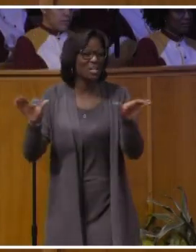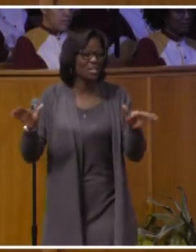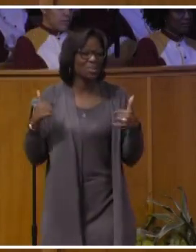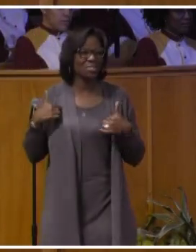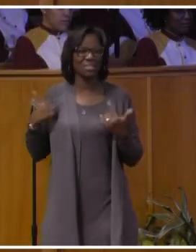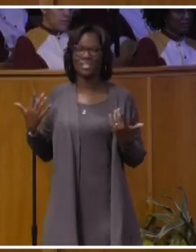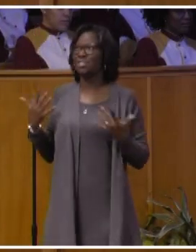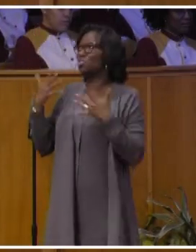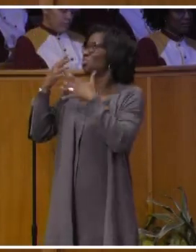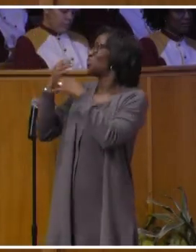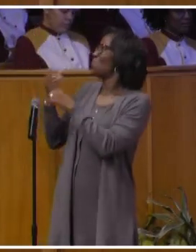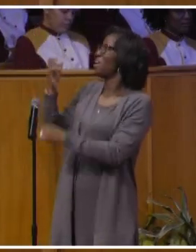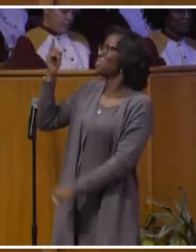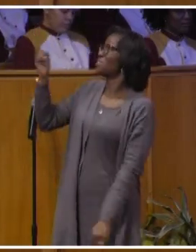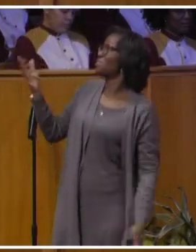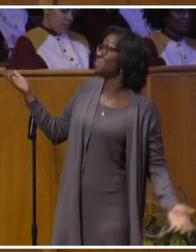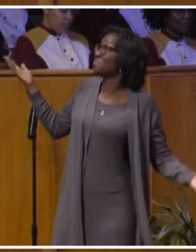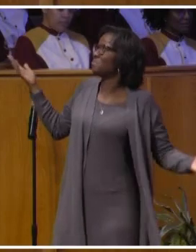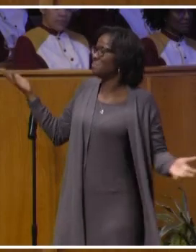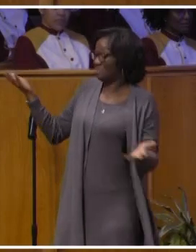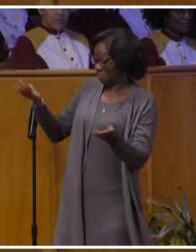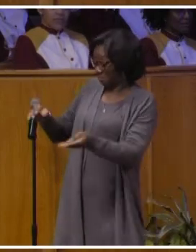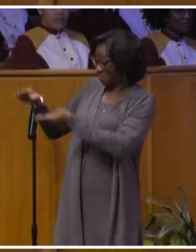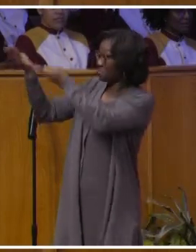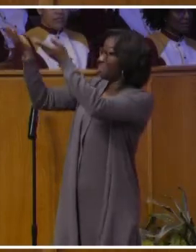is trust you?